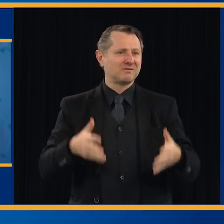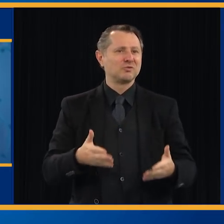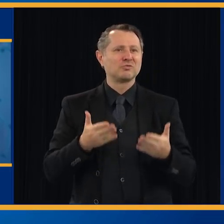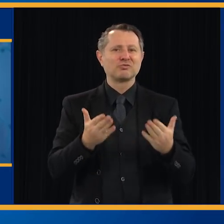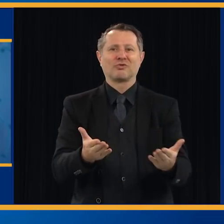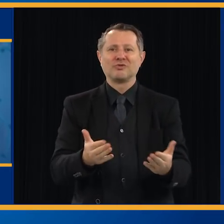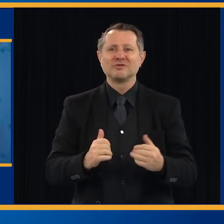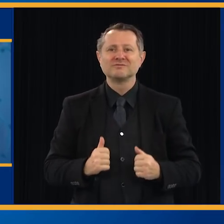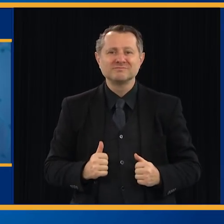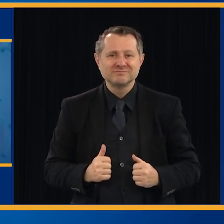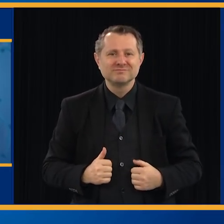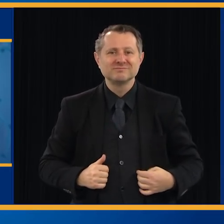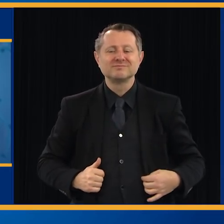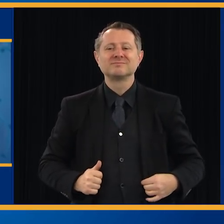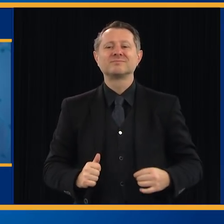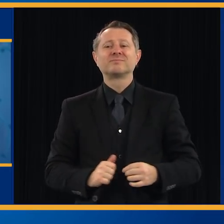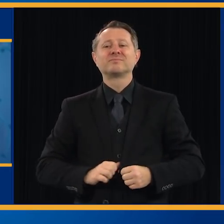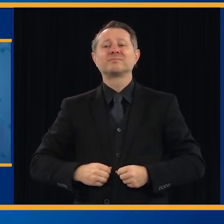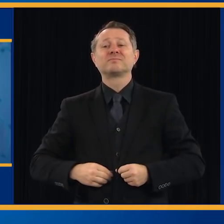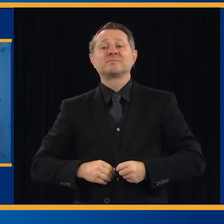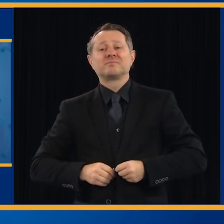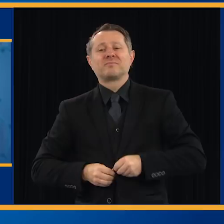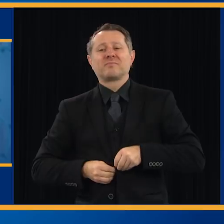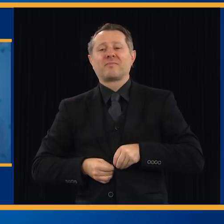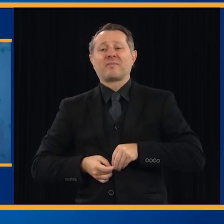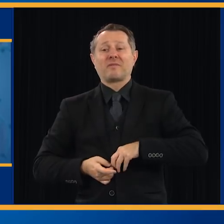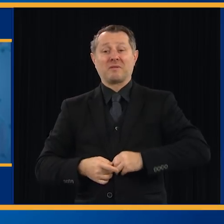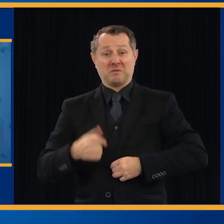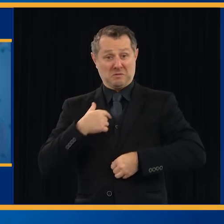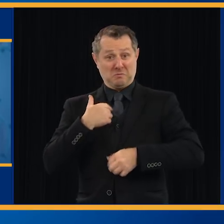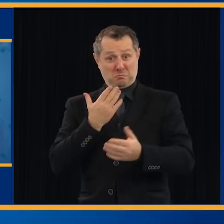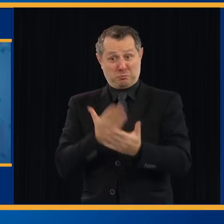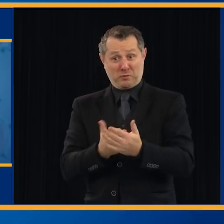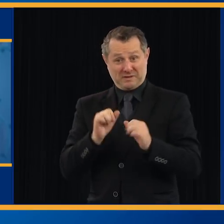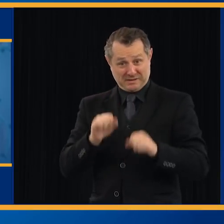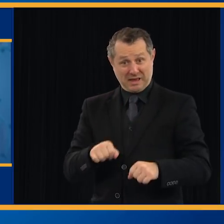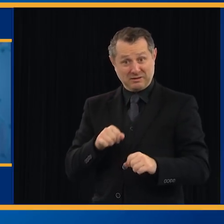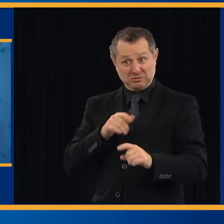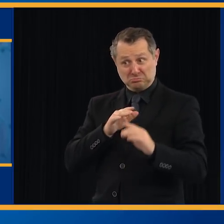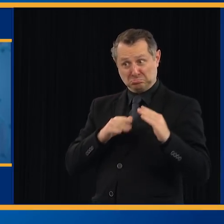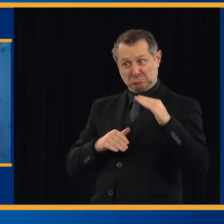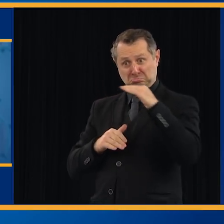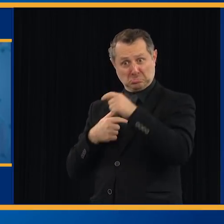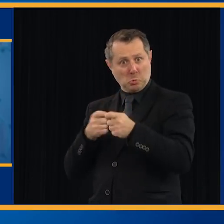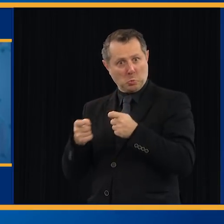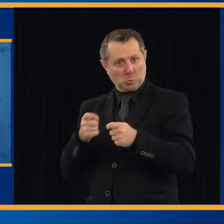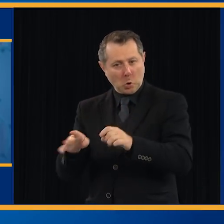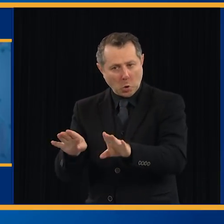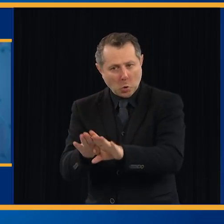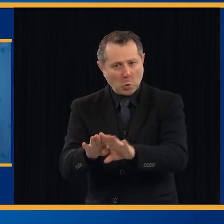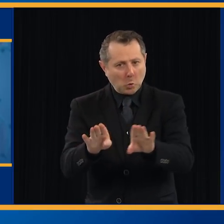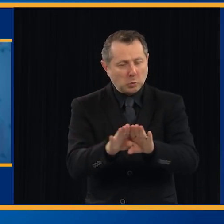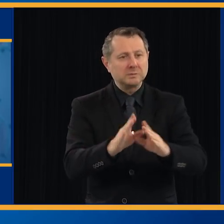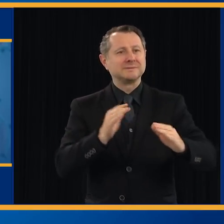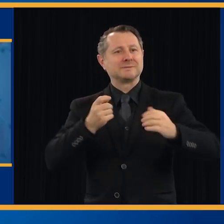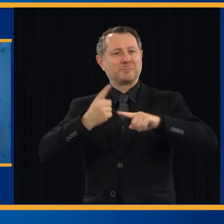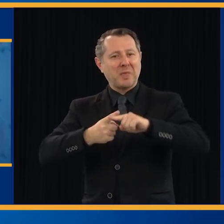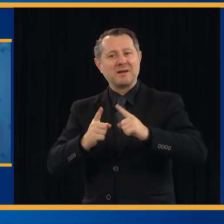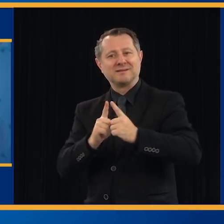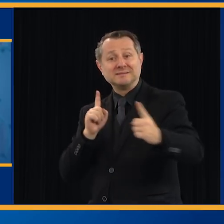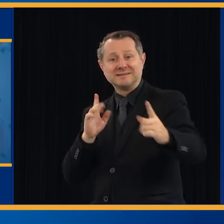We showed that we can control the beast, and when you close down, you can actually slow that infection